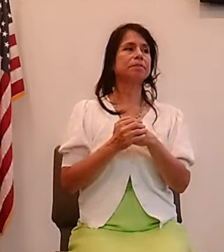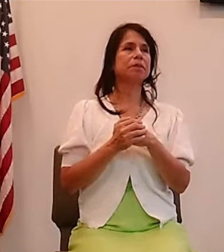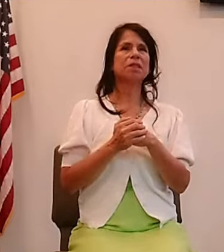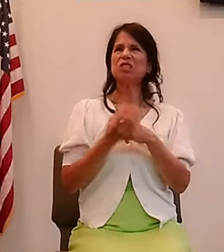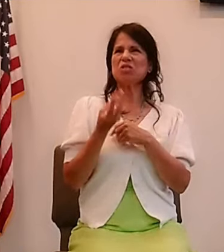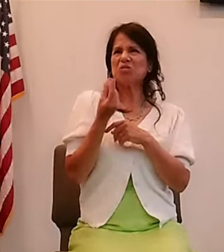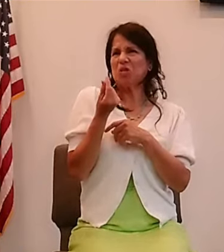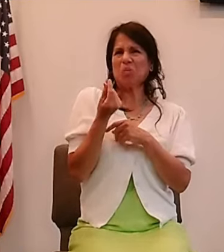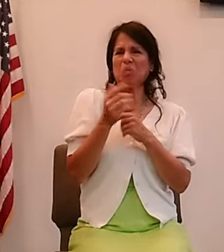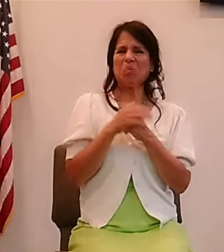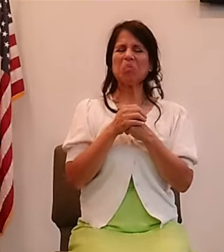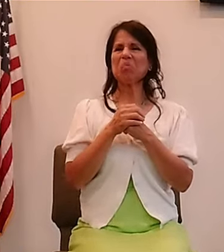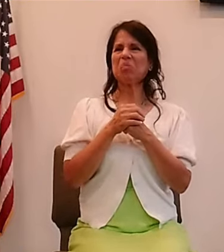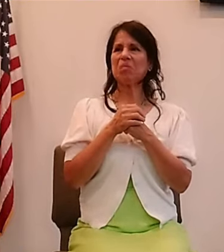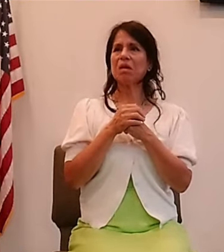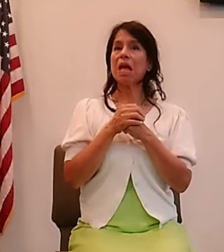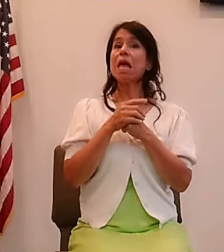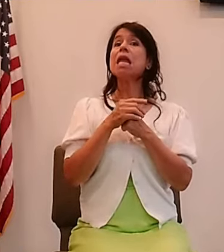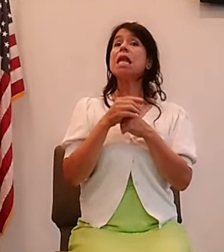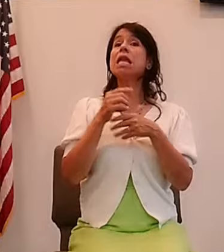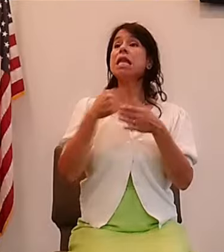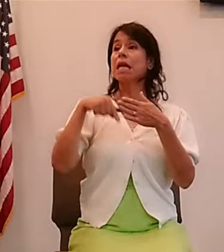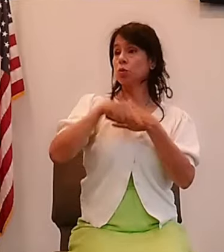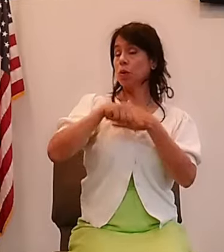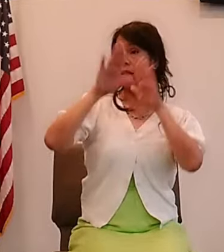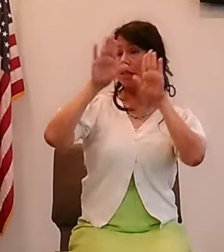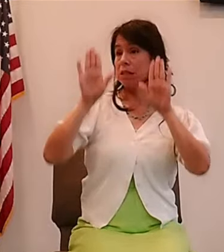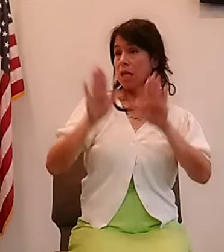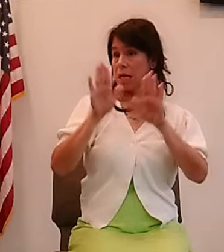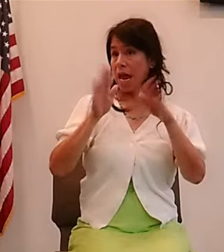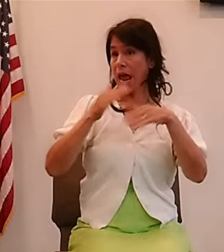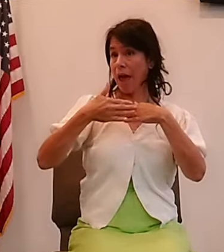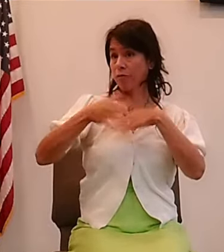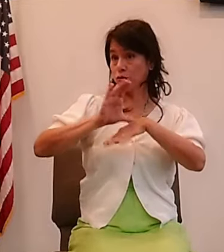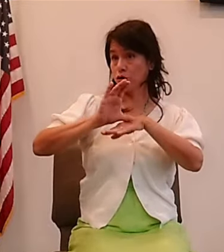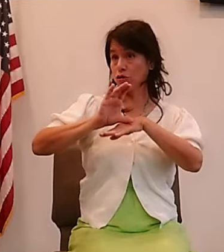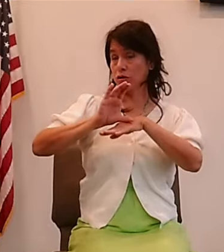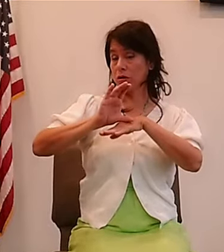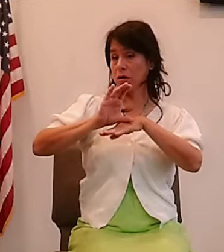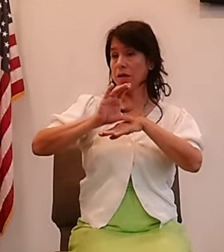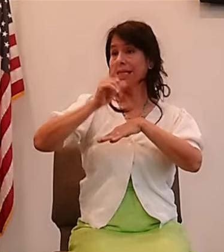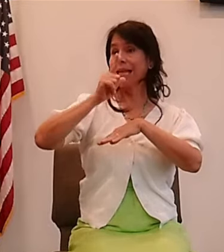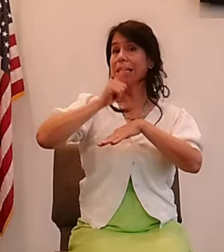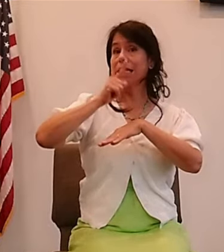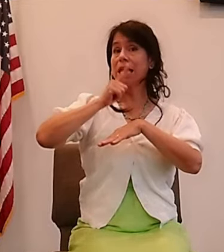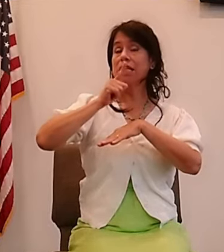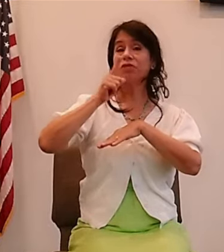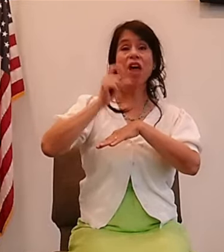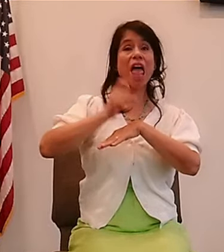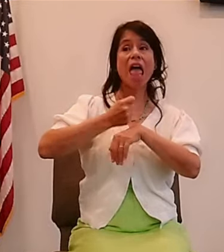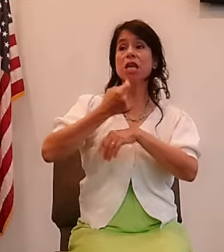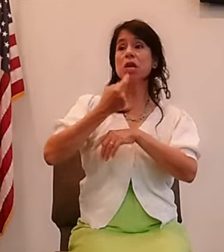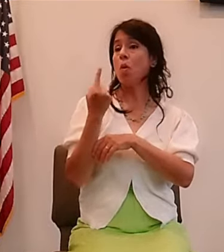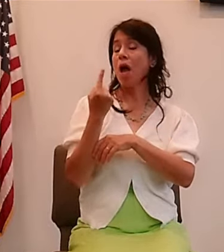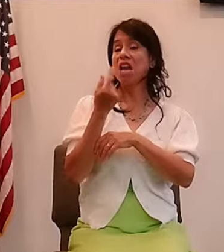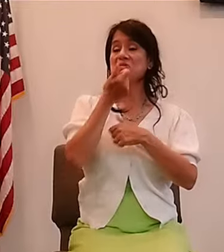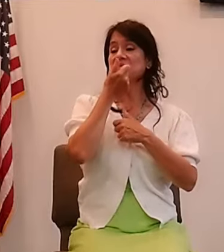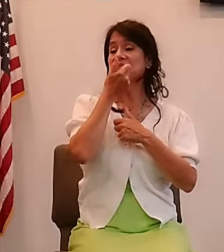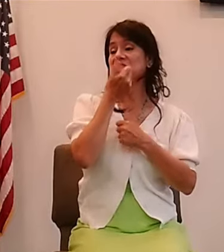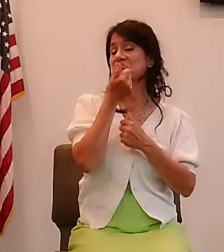many. There is next Sunday after church, there's a luncheon for anyone who is